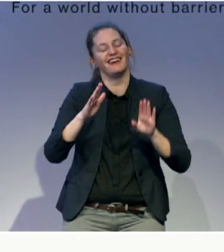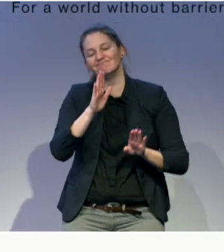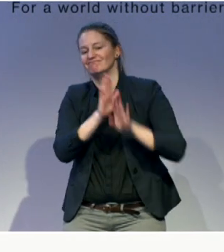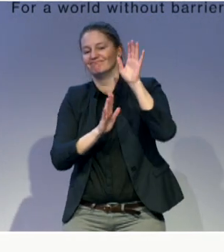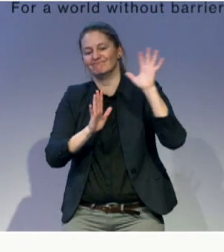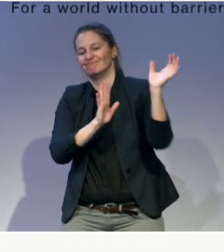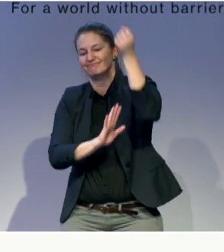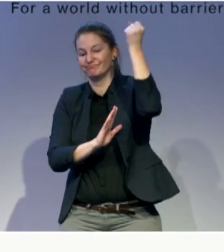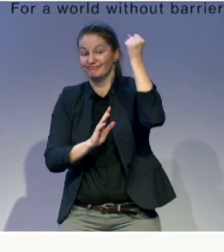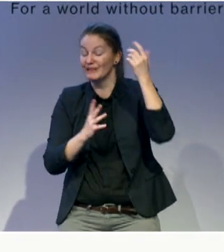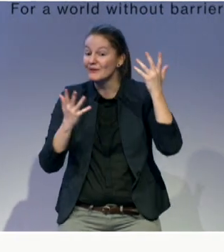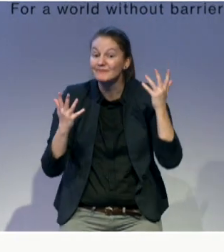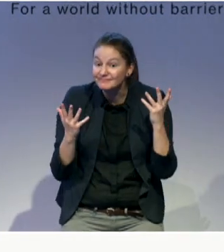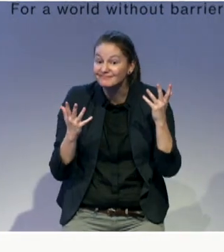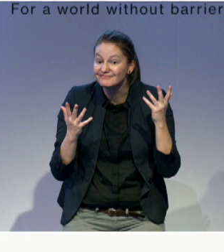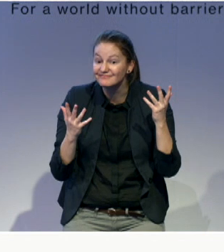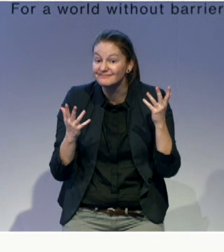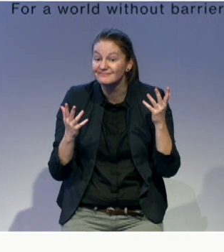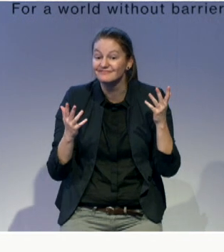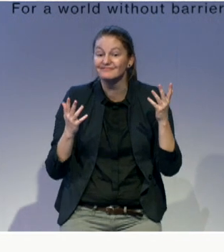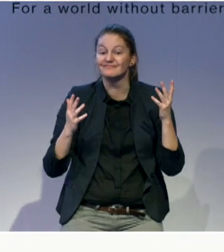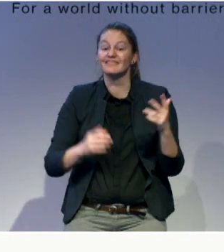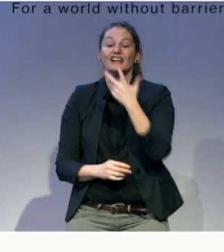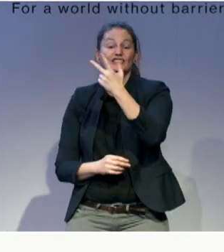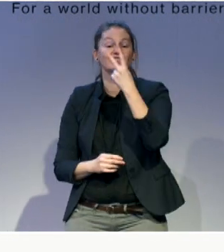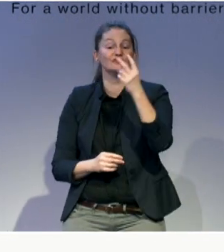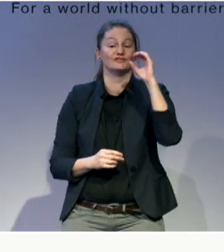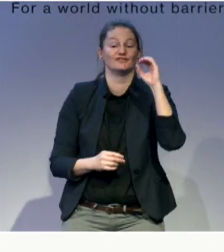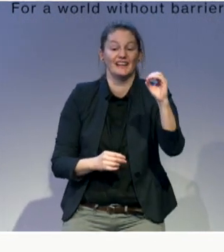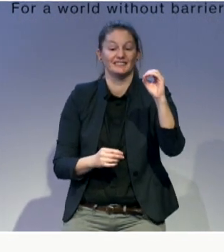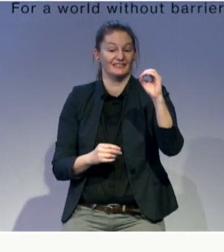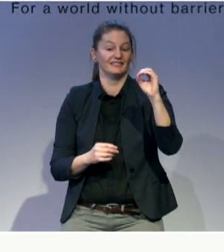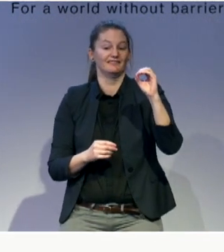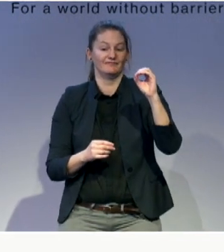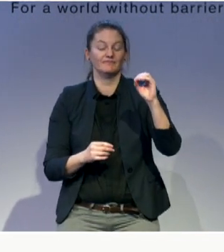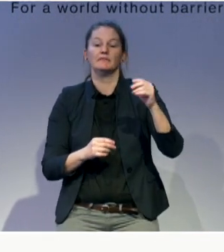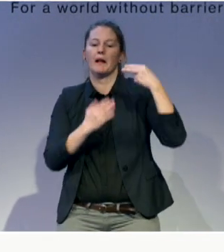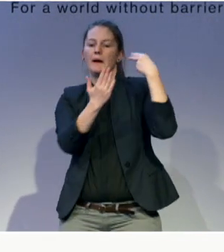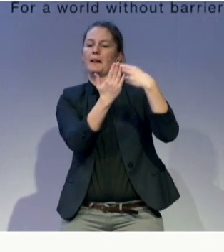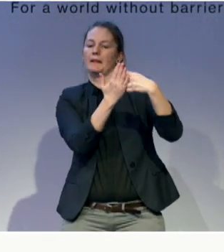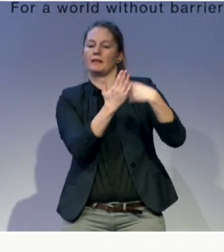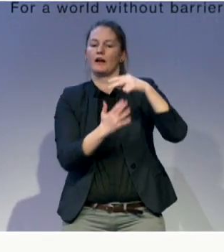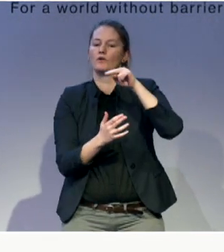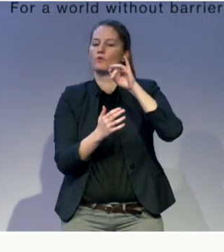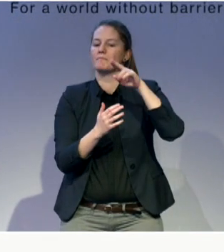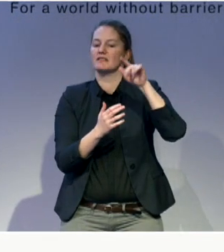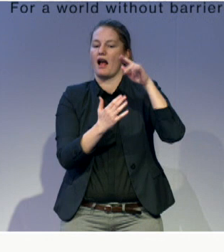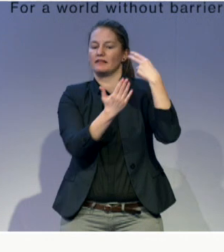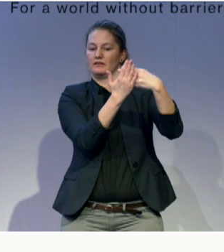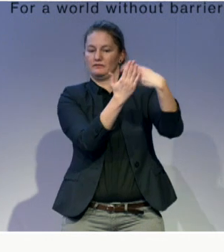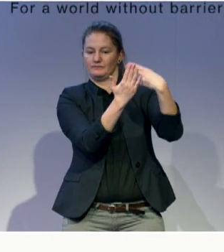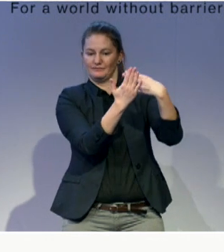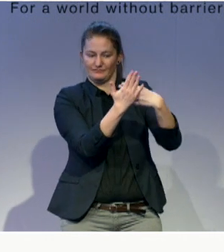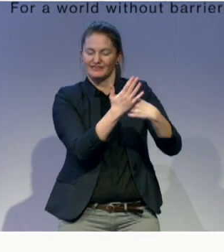320 nominations from 78 countries. And from these, we